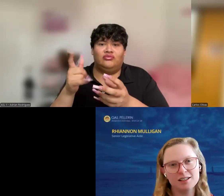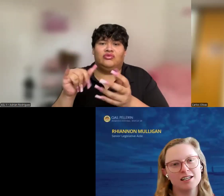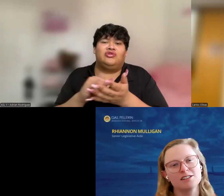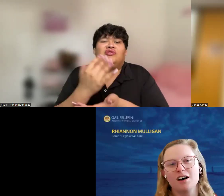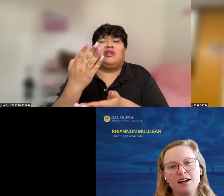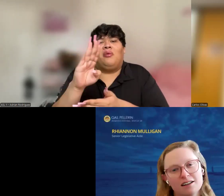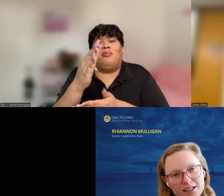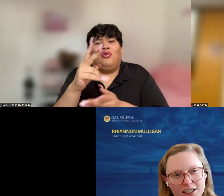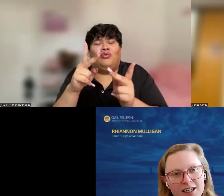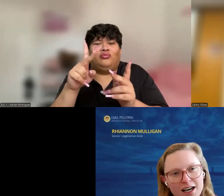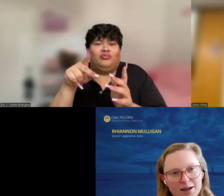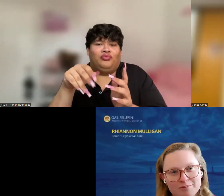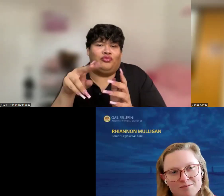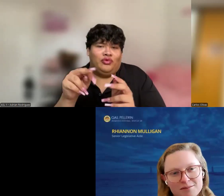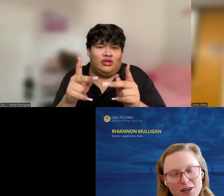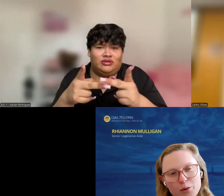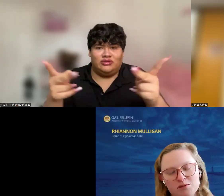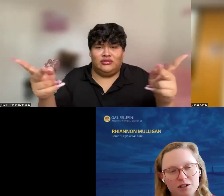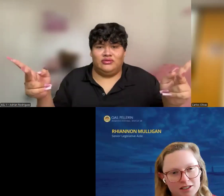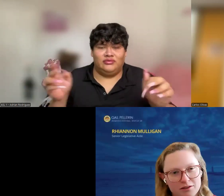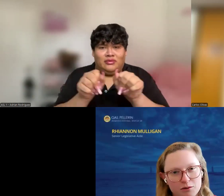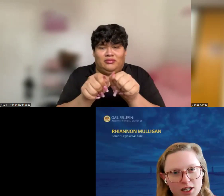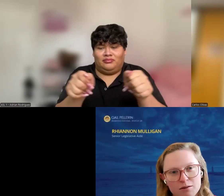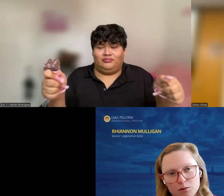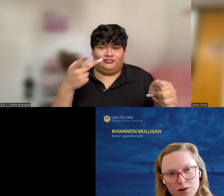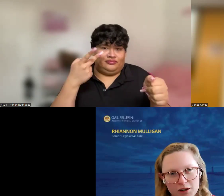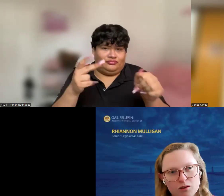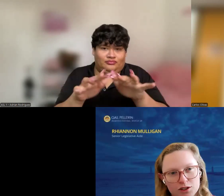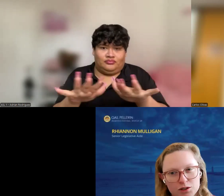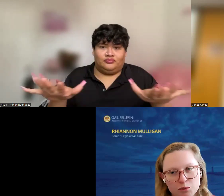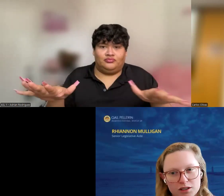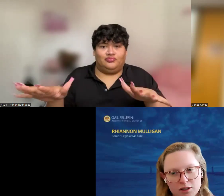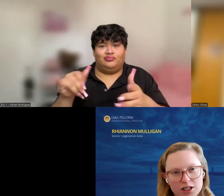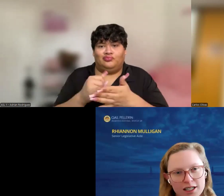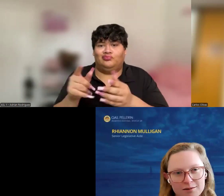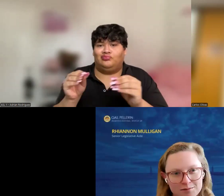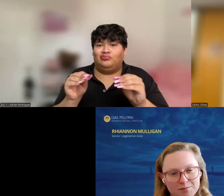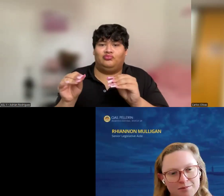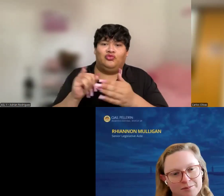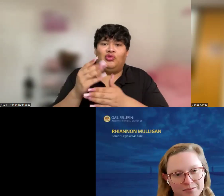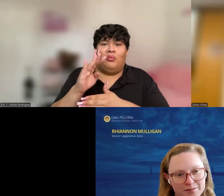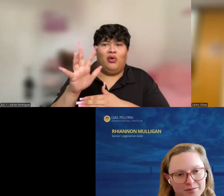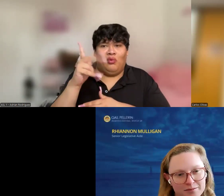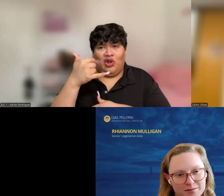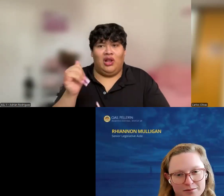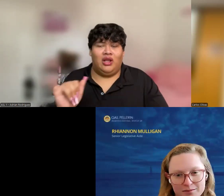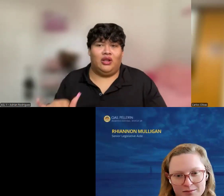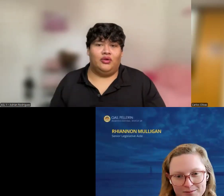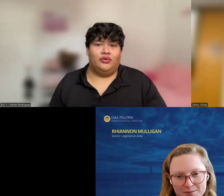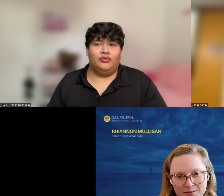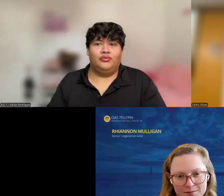blueprint. It's not always reflective of what the May revision will look like.